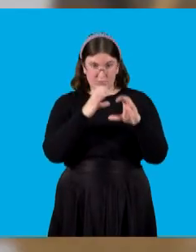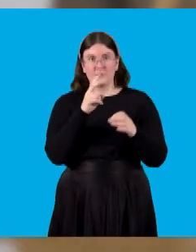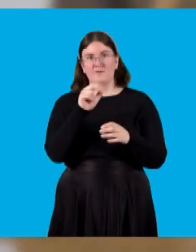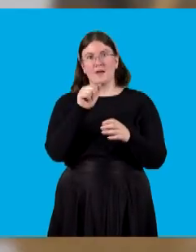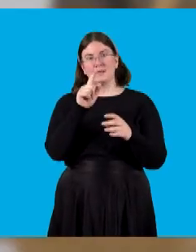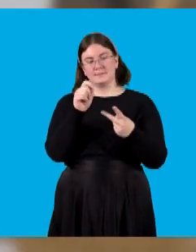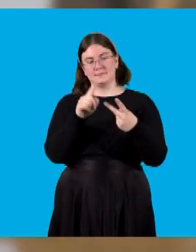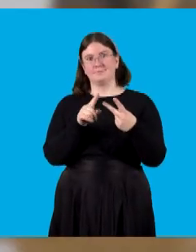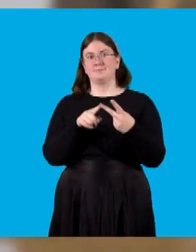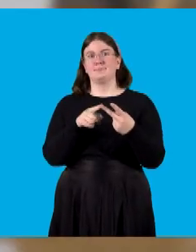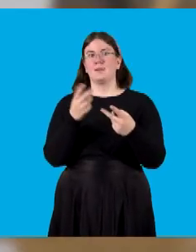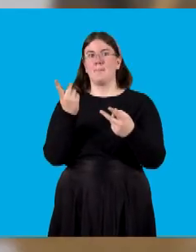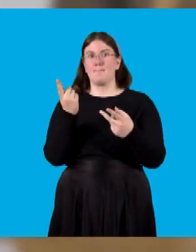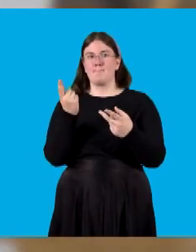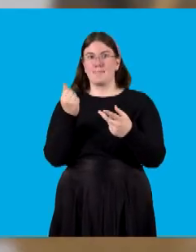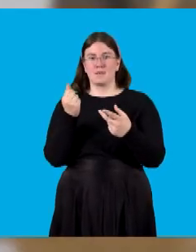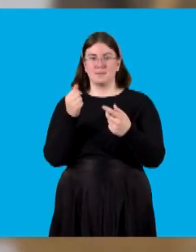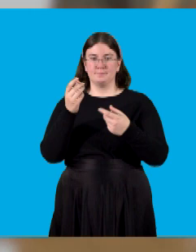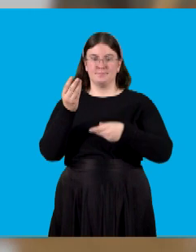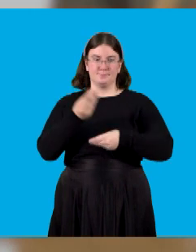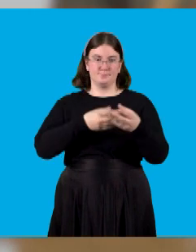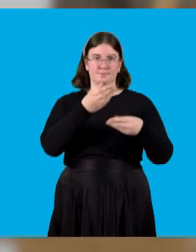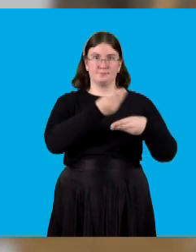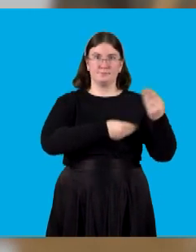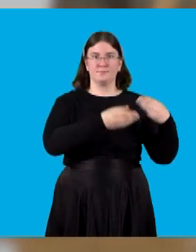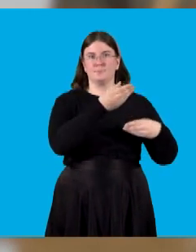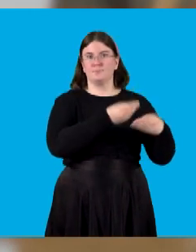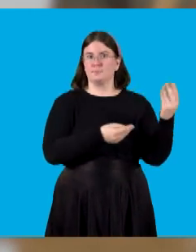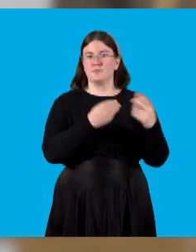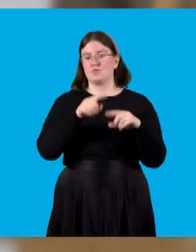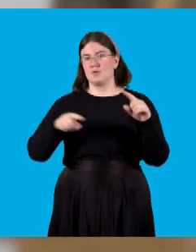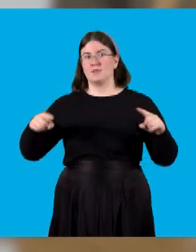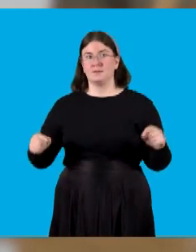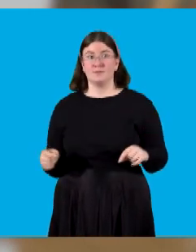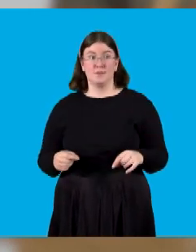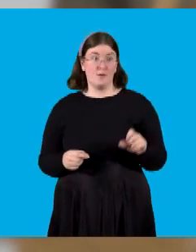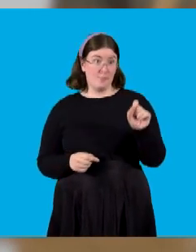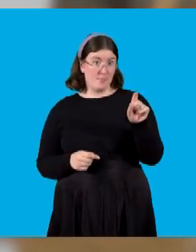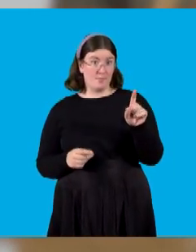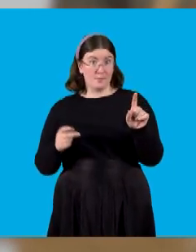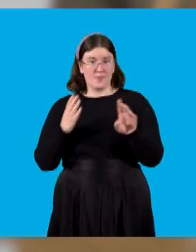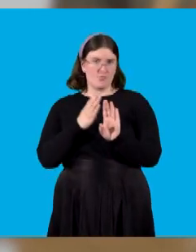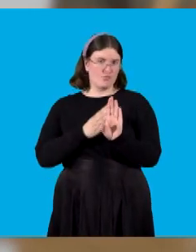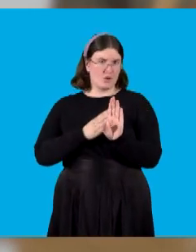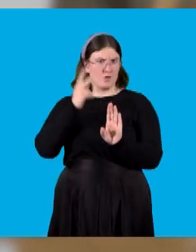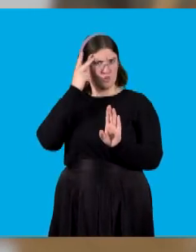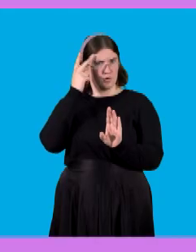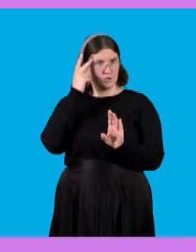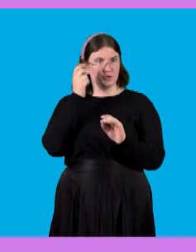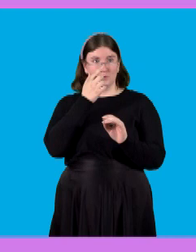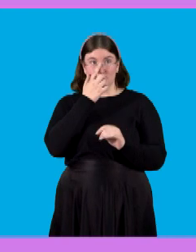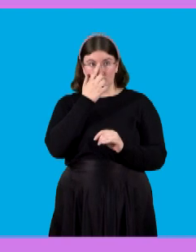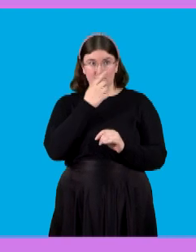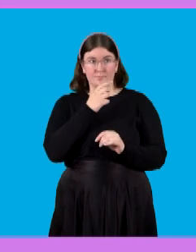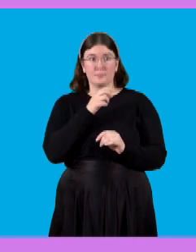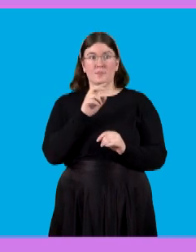added tax as well as exchange rates. Okay, now here we have our pre-knowledge. So what is